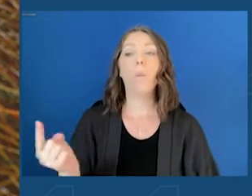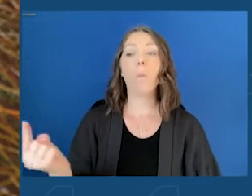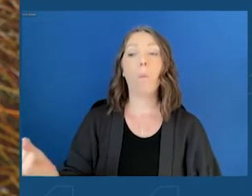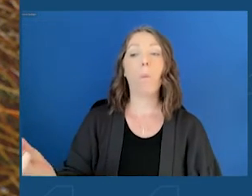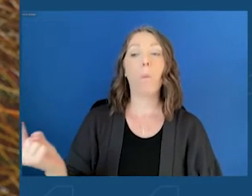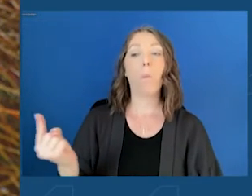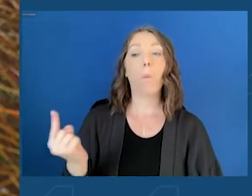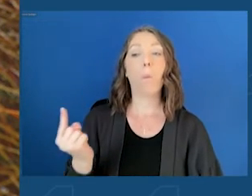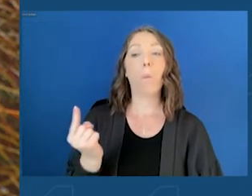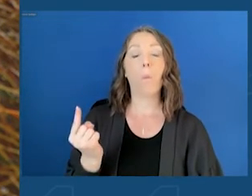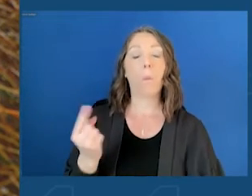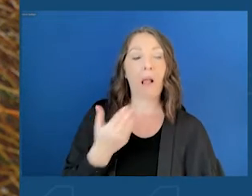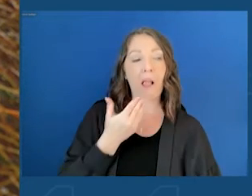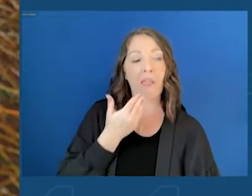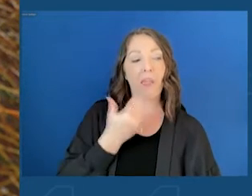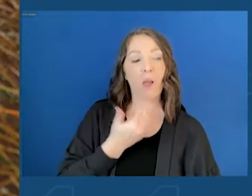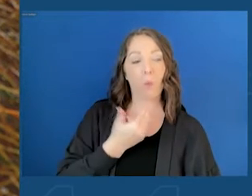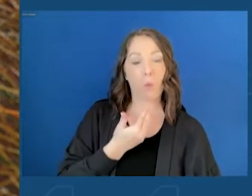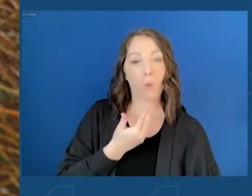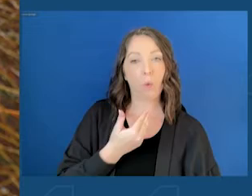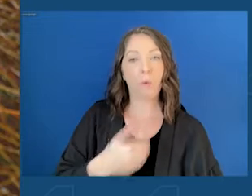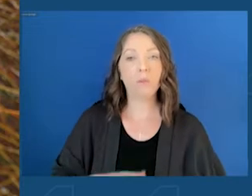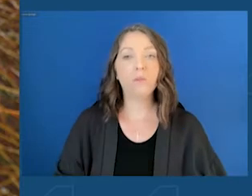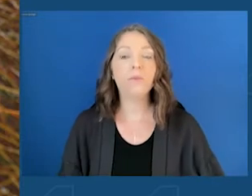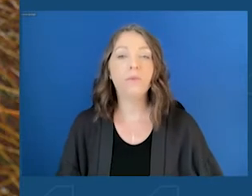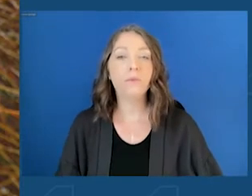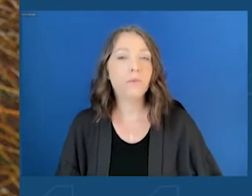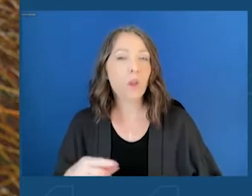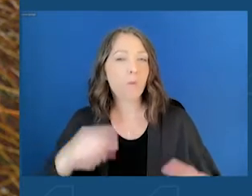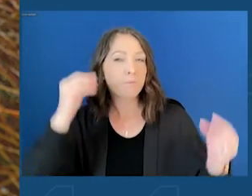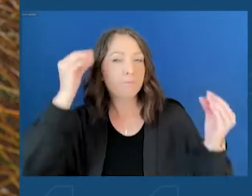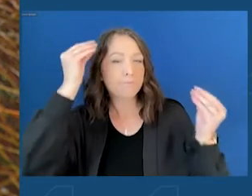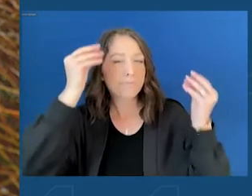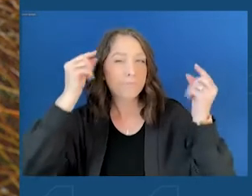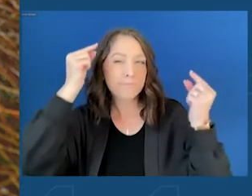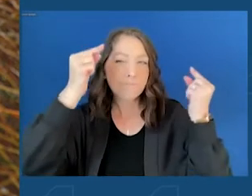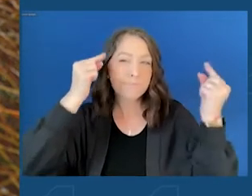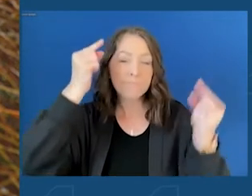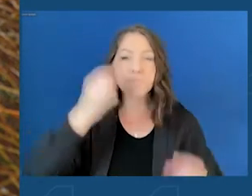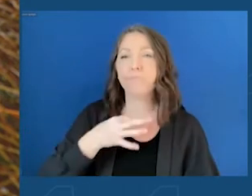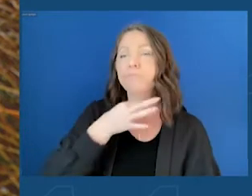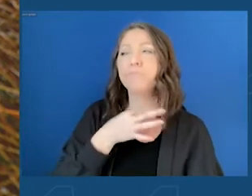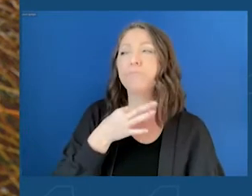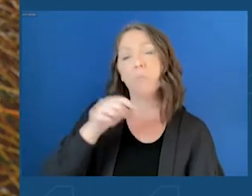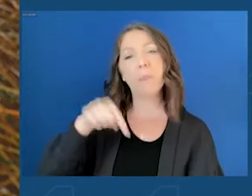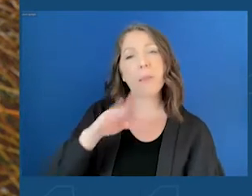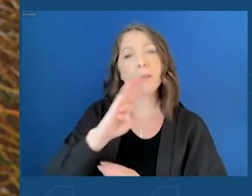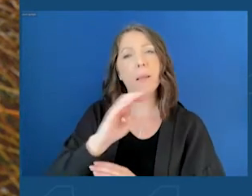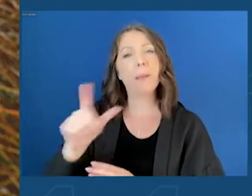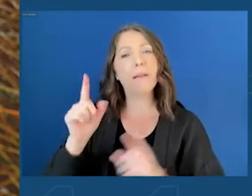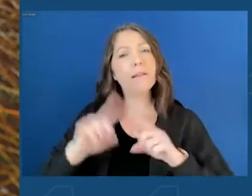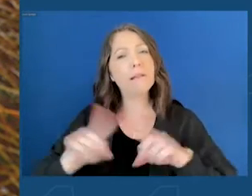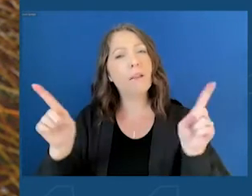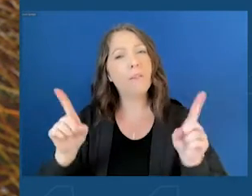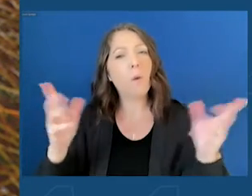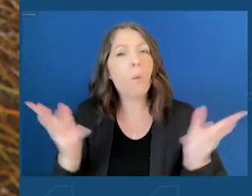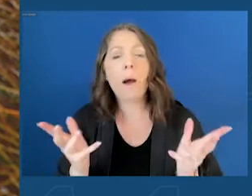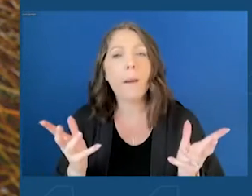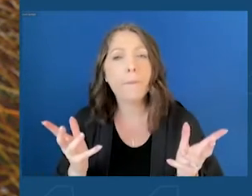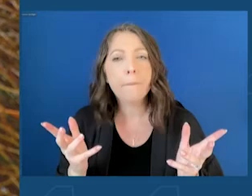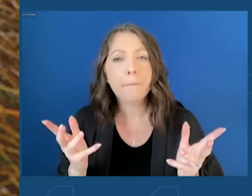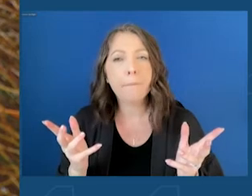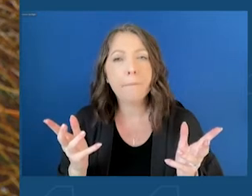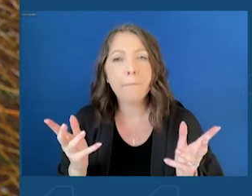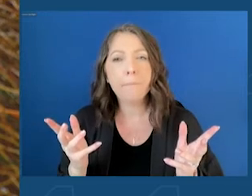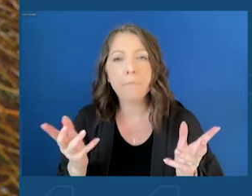said, thank you. And so you wonder, what is different about this bill than all of the other important things that we work